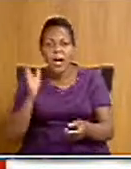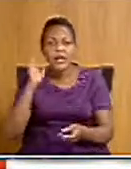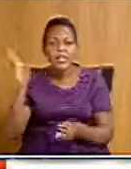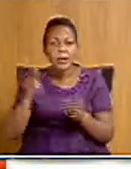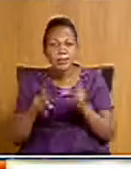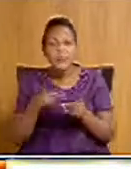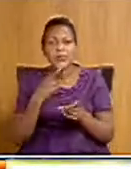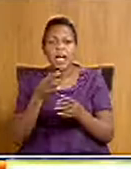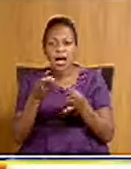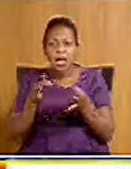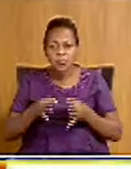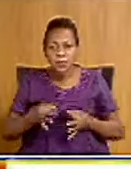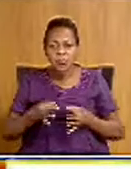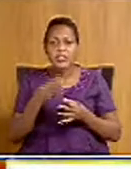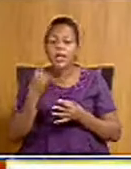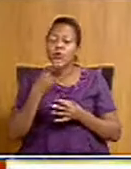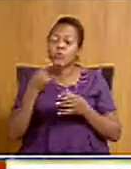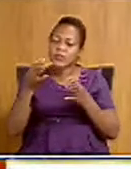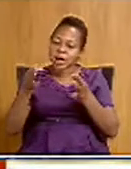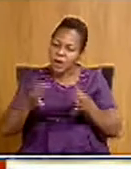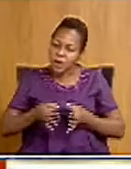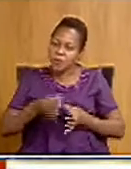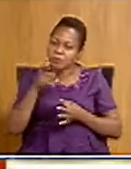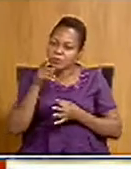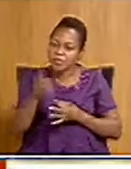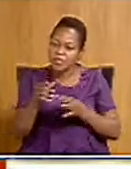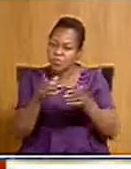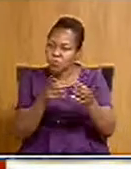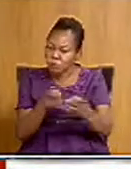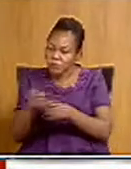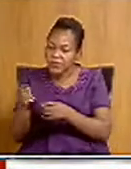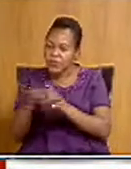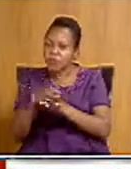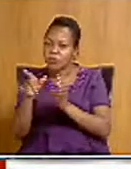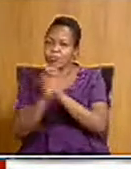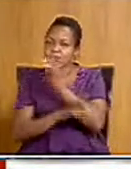talking of accountability. Who is accountable for this suffering?